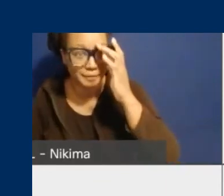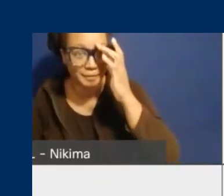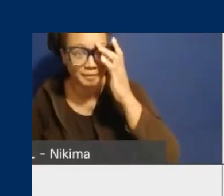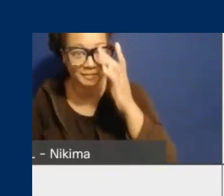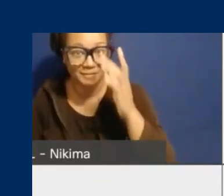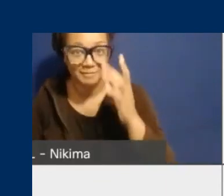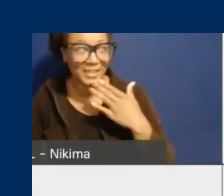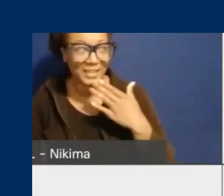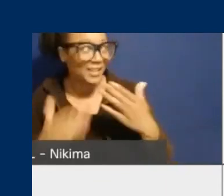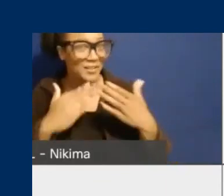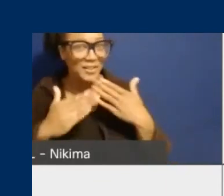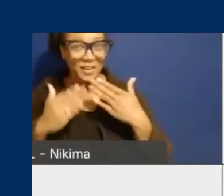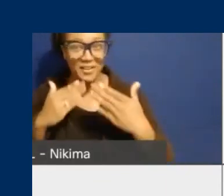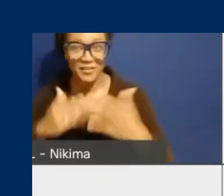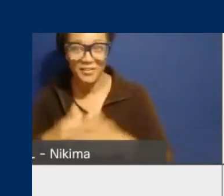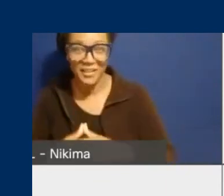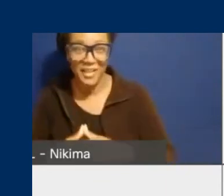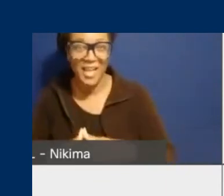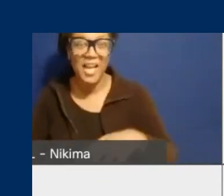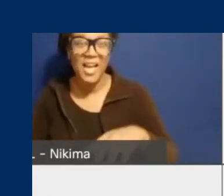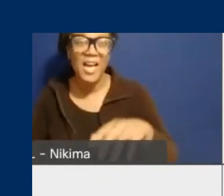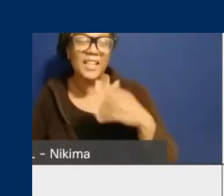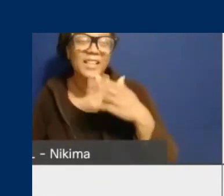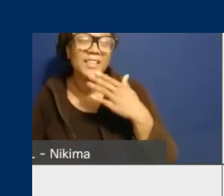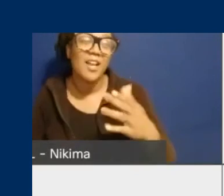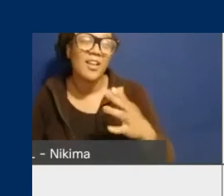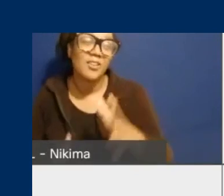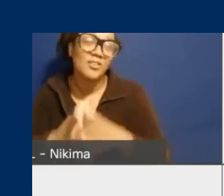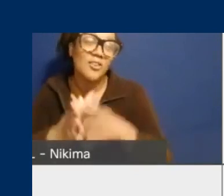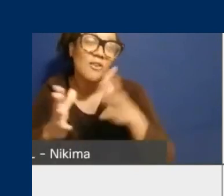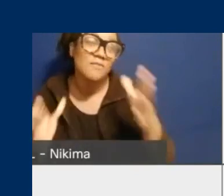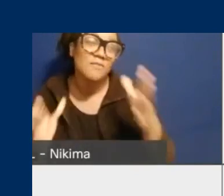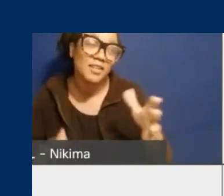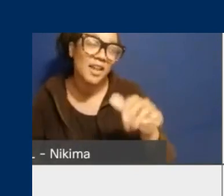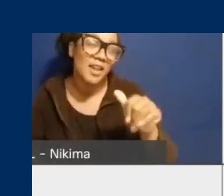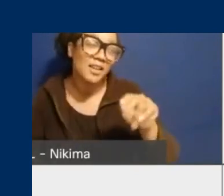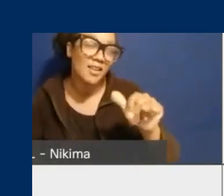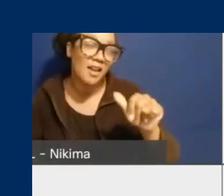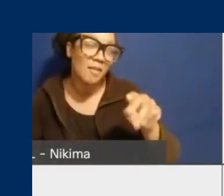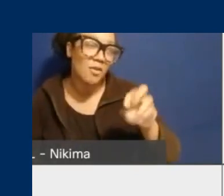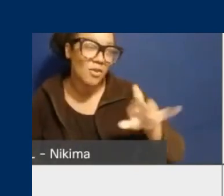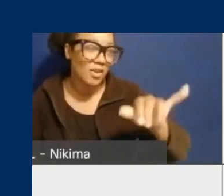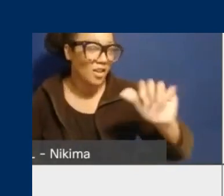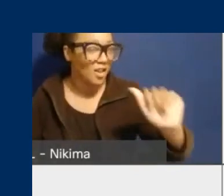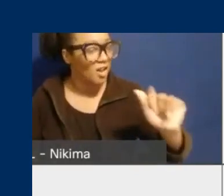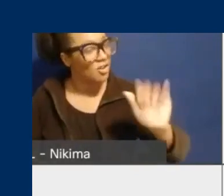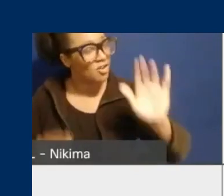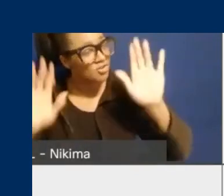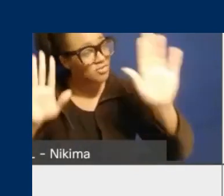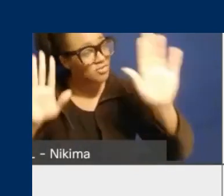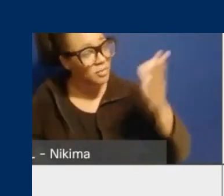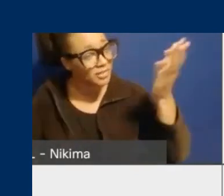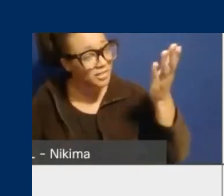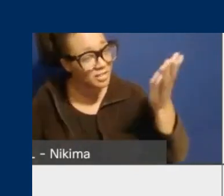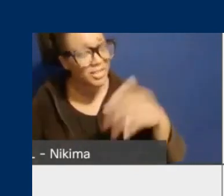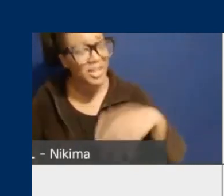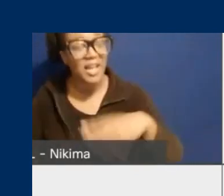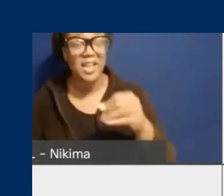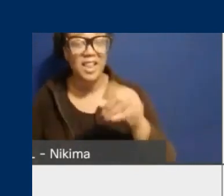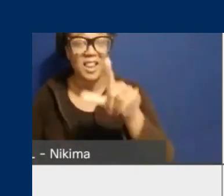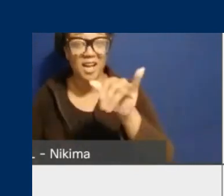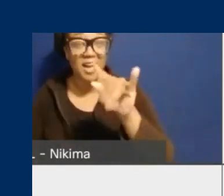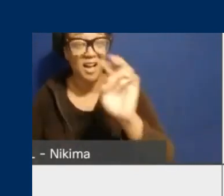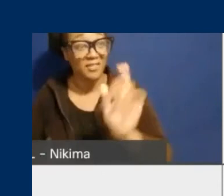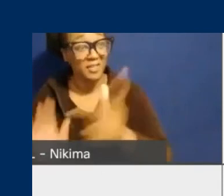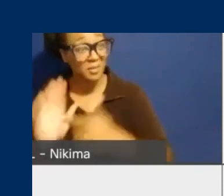Thank you so much, Anna Maria. Thank you so much for that great presentation and live